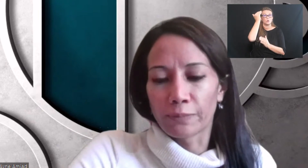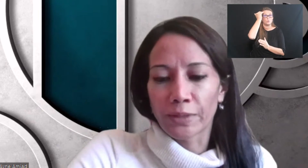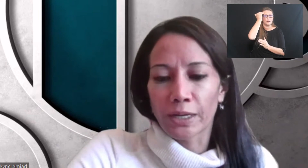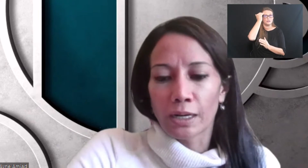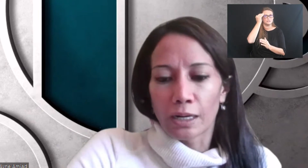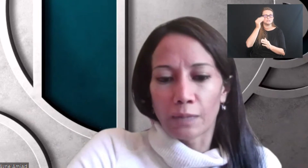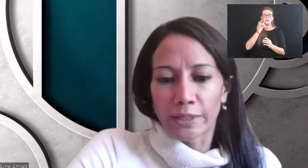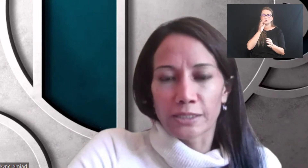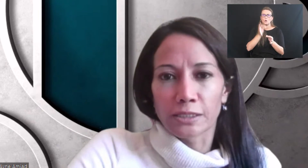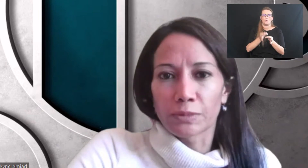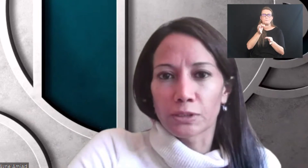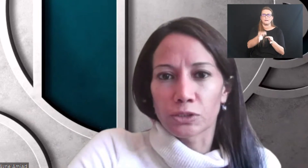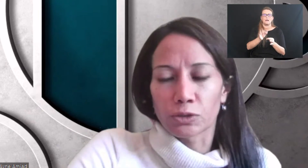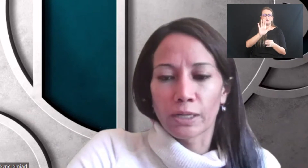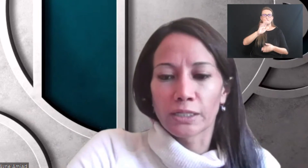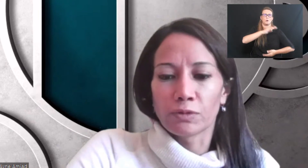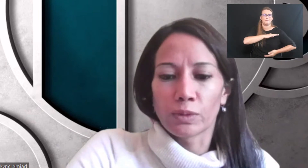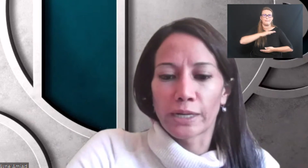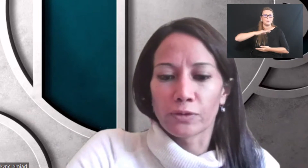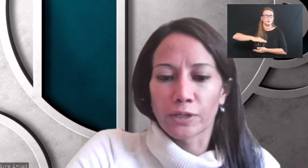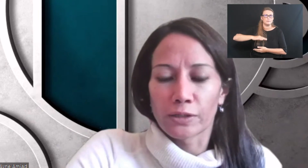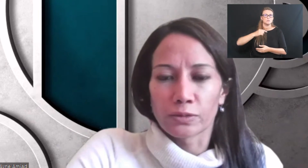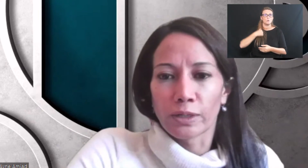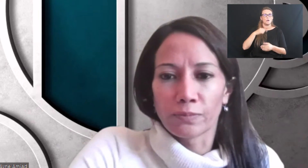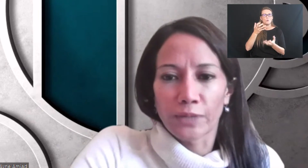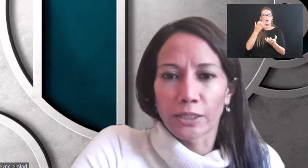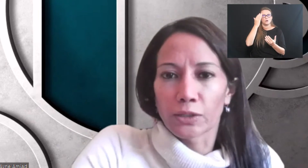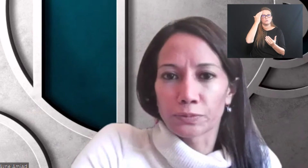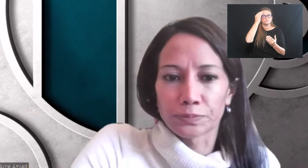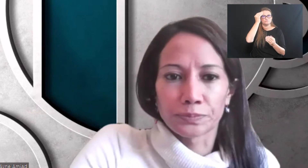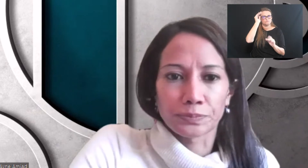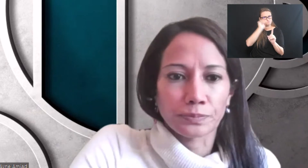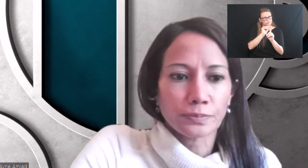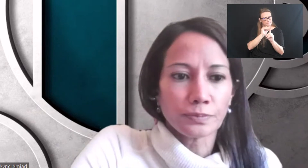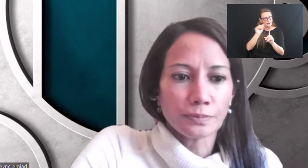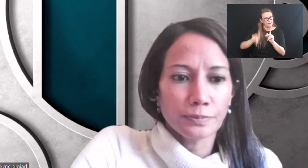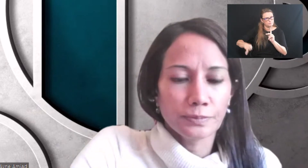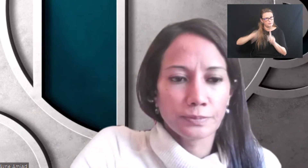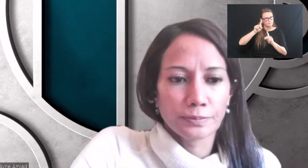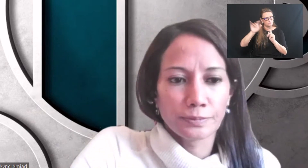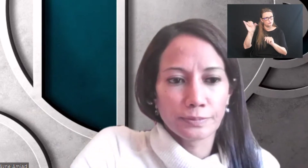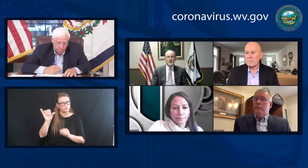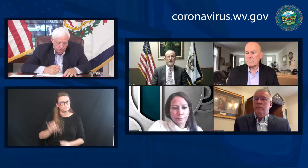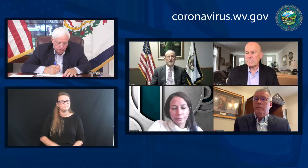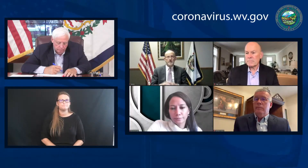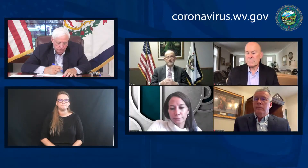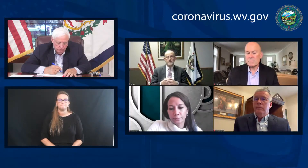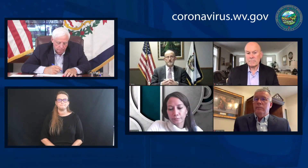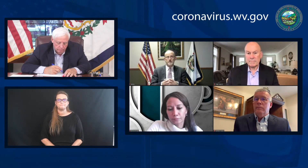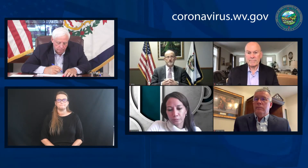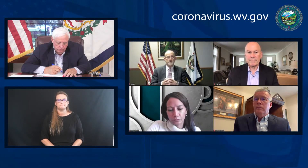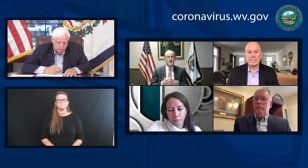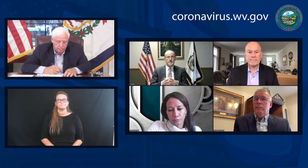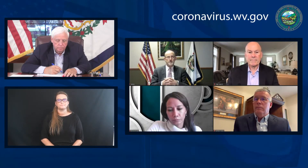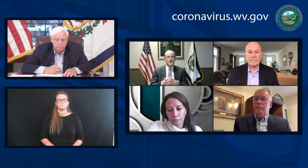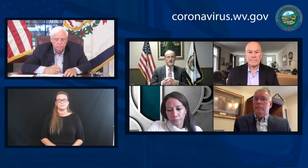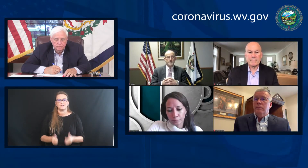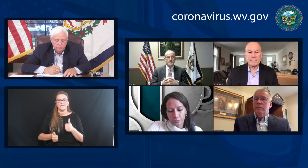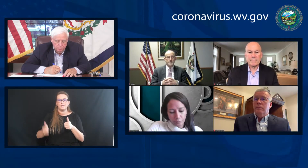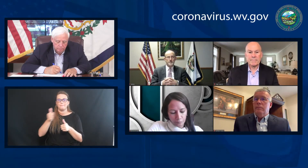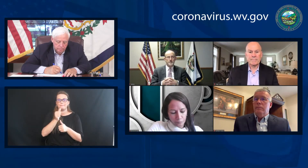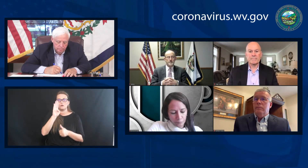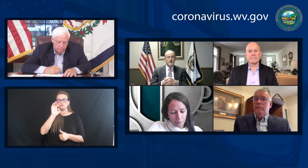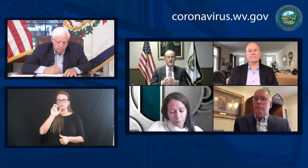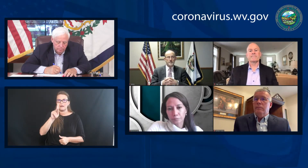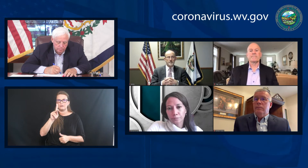mammograms, but that is something just to remind everyone out there as well. Thank you. Thank you, Doctor. Secretary Bill Crouch of the